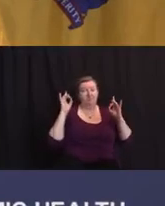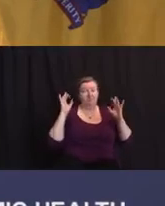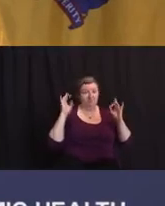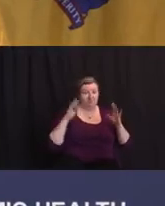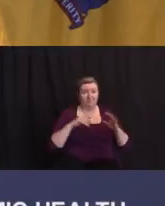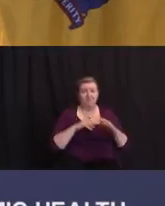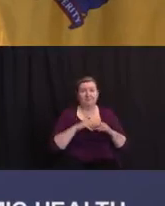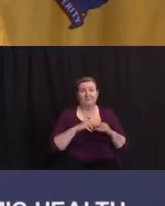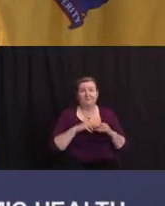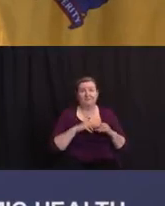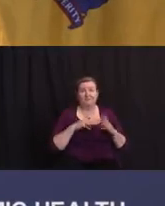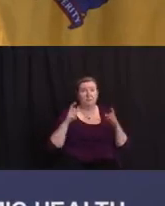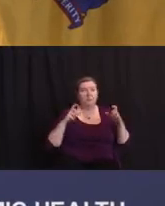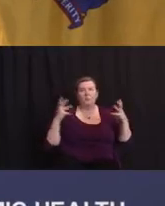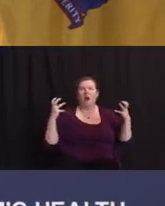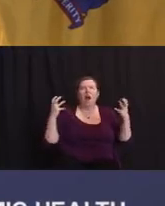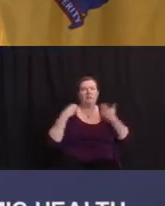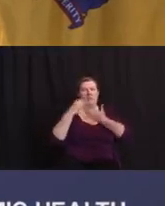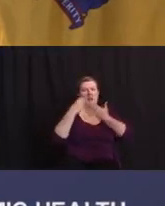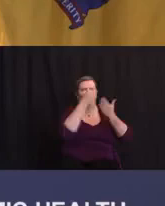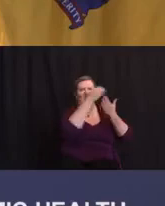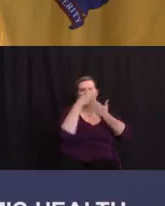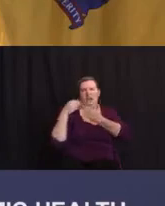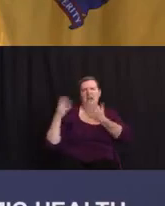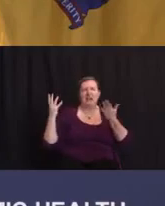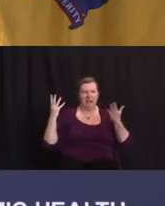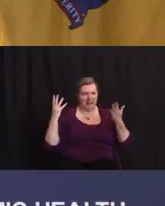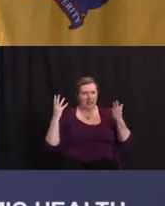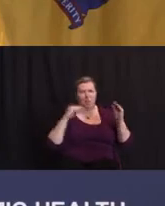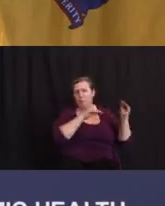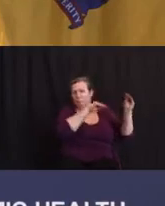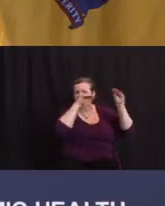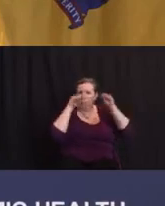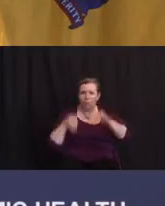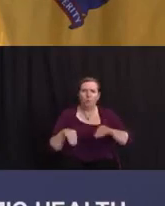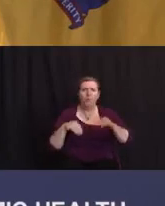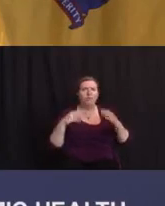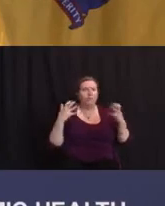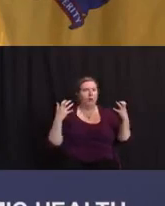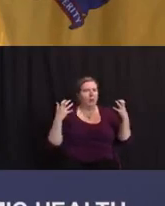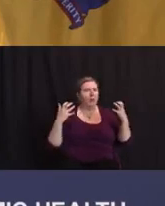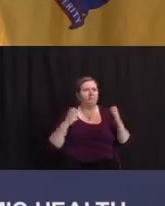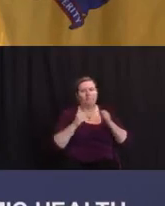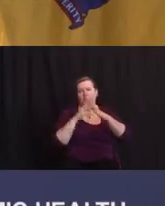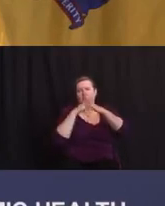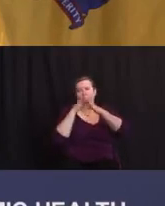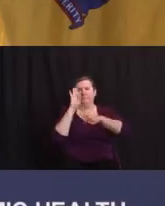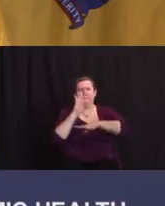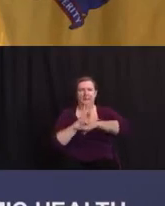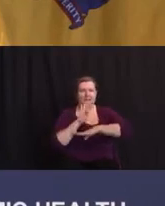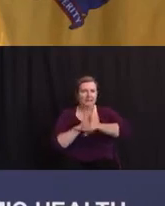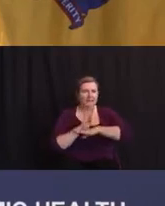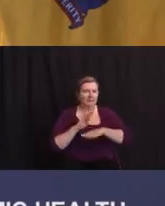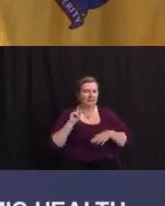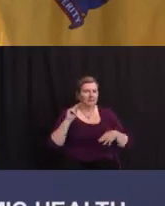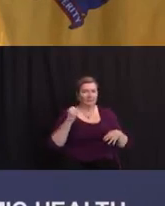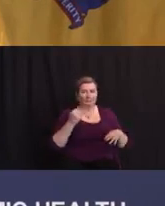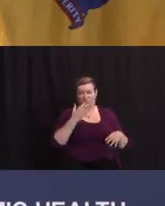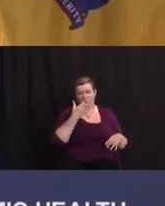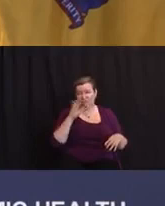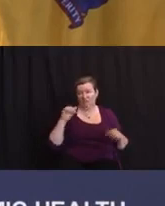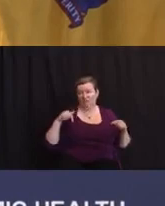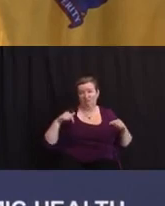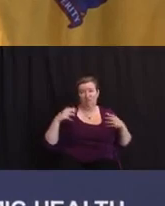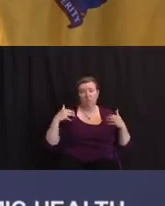lot of people who want to raise their family here. There are a lot of companies that want to start here or move operations here. That's great, but